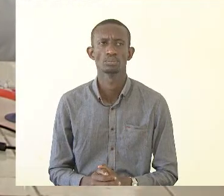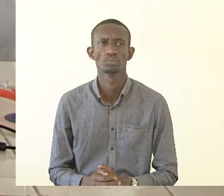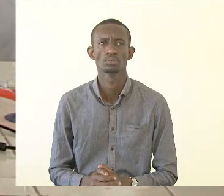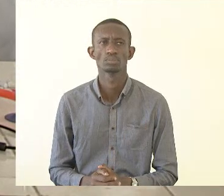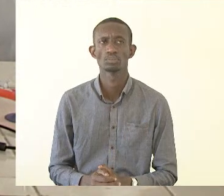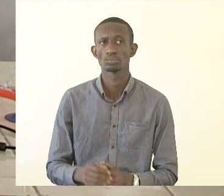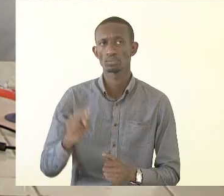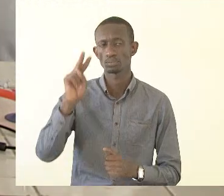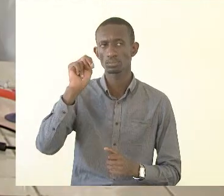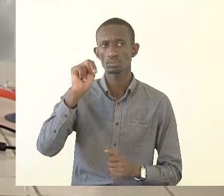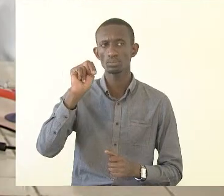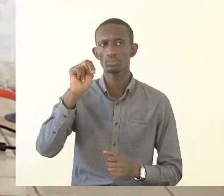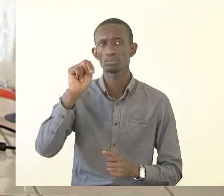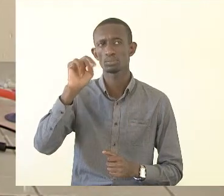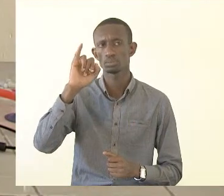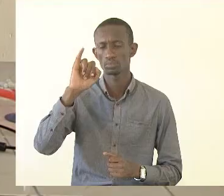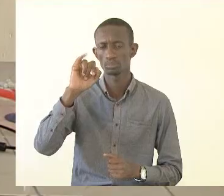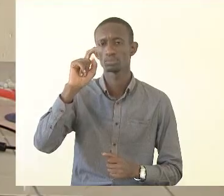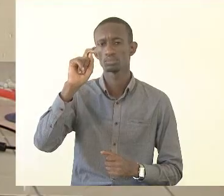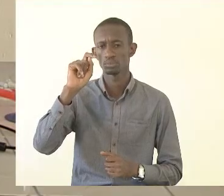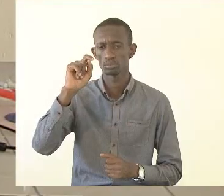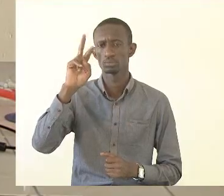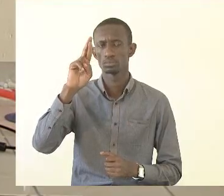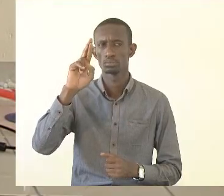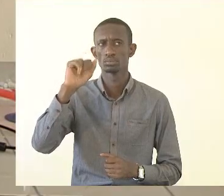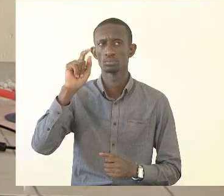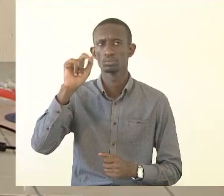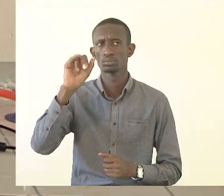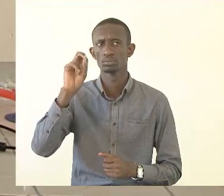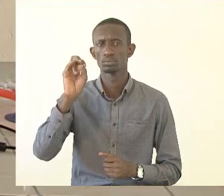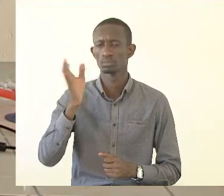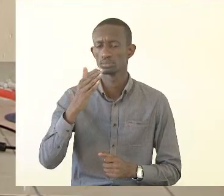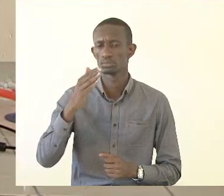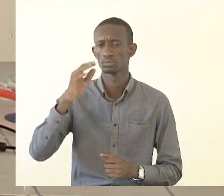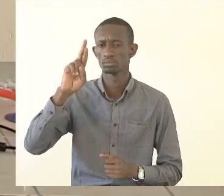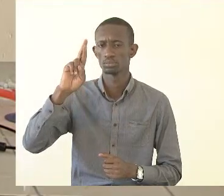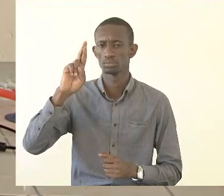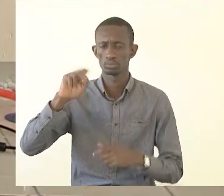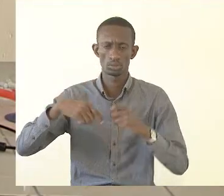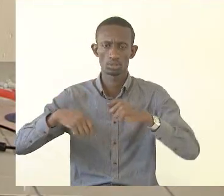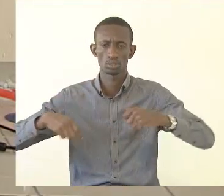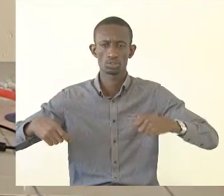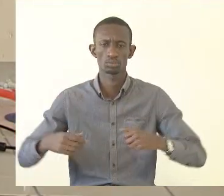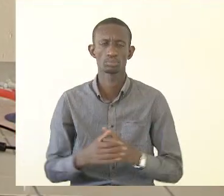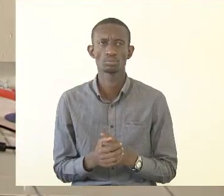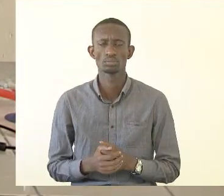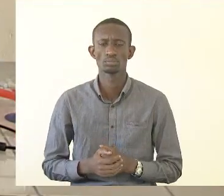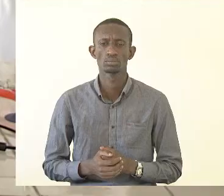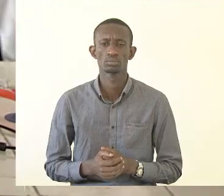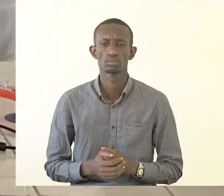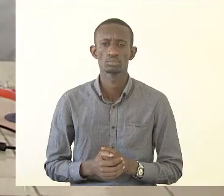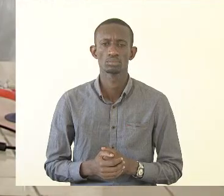reaction. Or sometimes you can say electrophilic substitution. Or maybe you can say